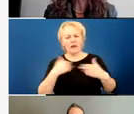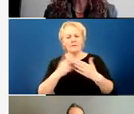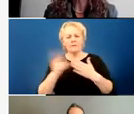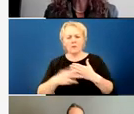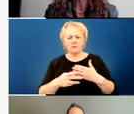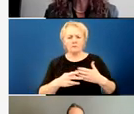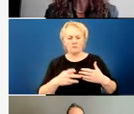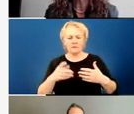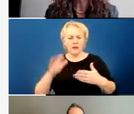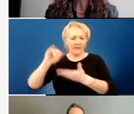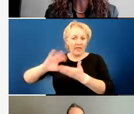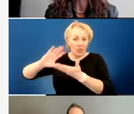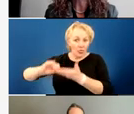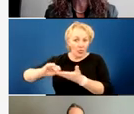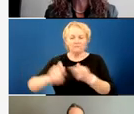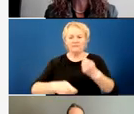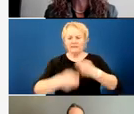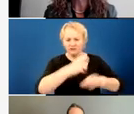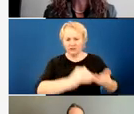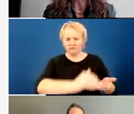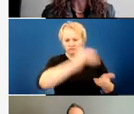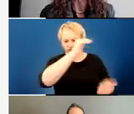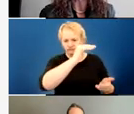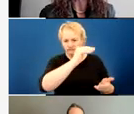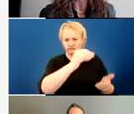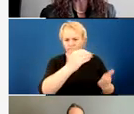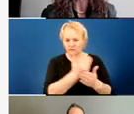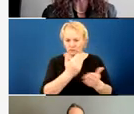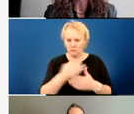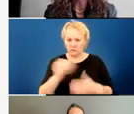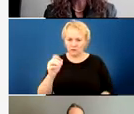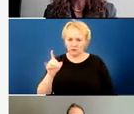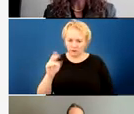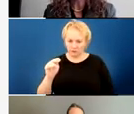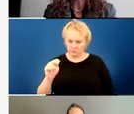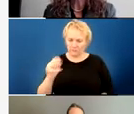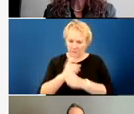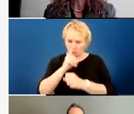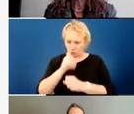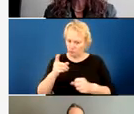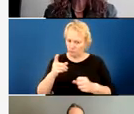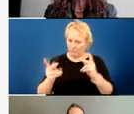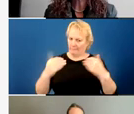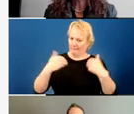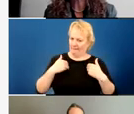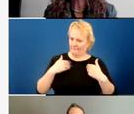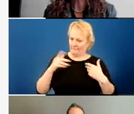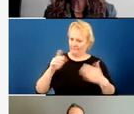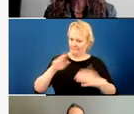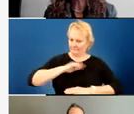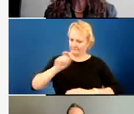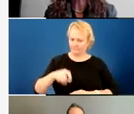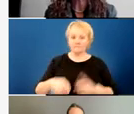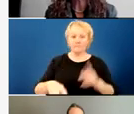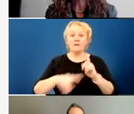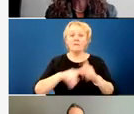community came together and the emergency response to be able to make sure that they were taken care of. And then keeping a list of allergies and